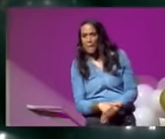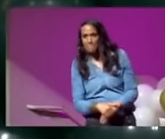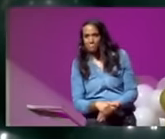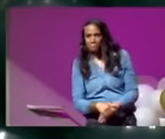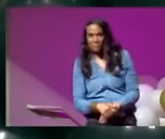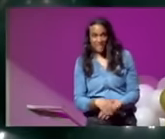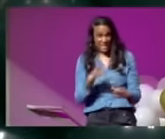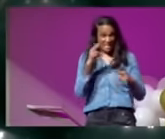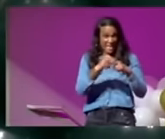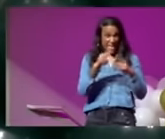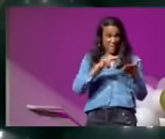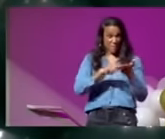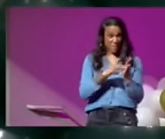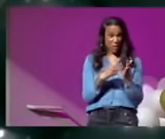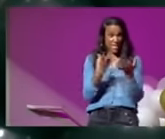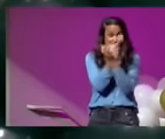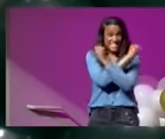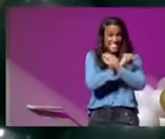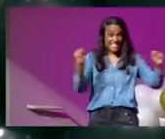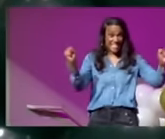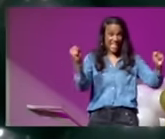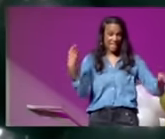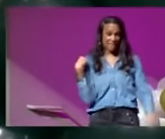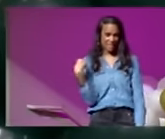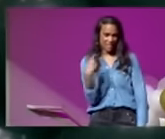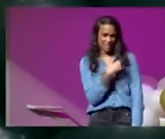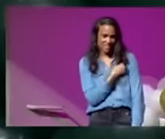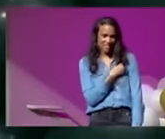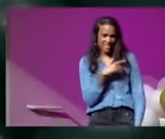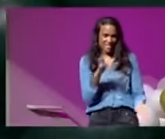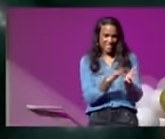name means that he saves us from us.